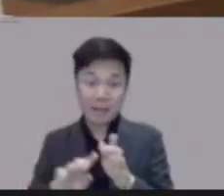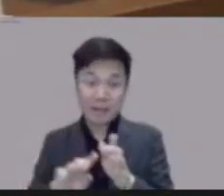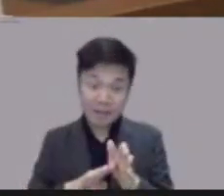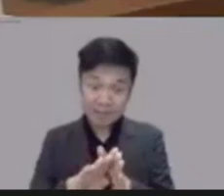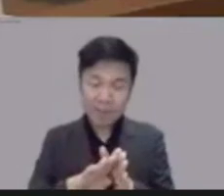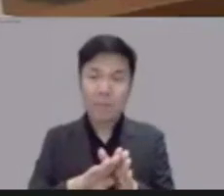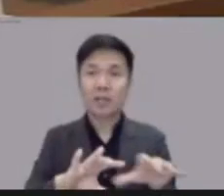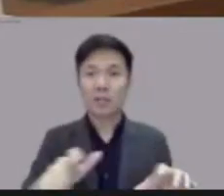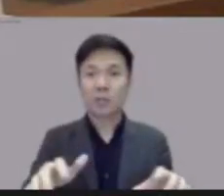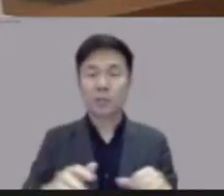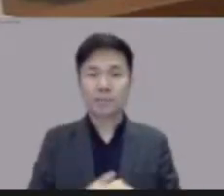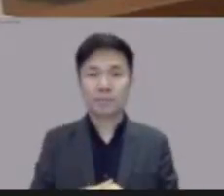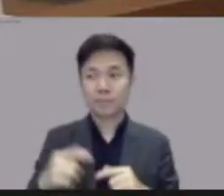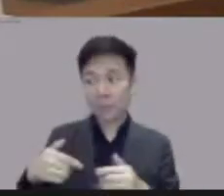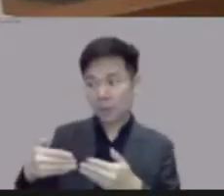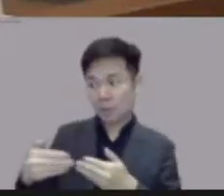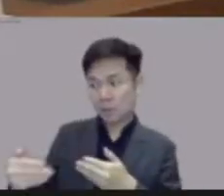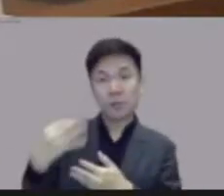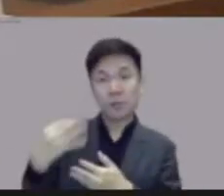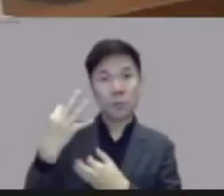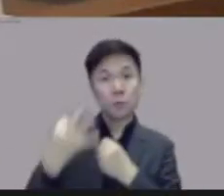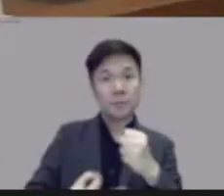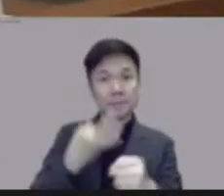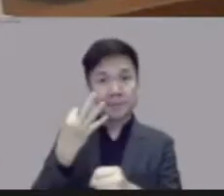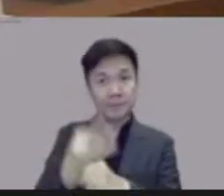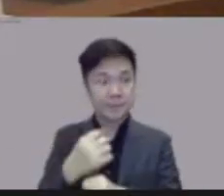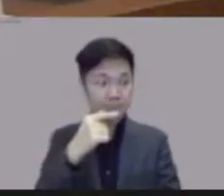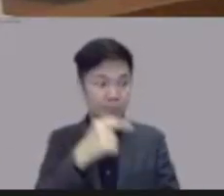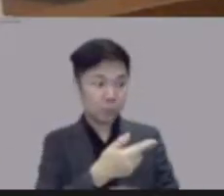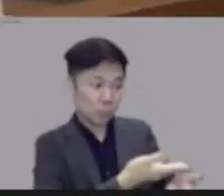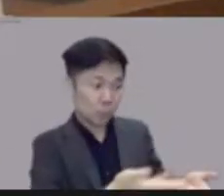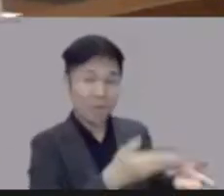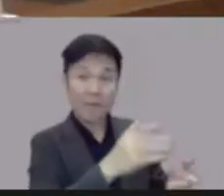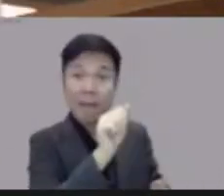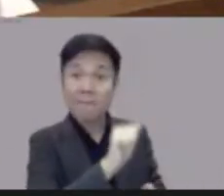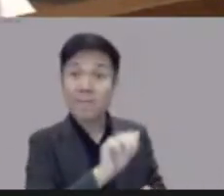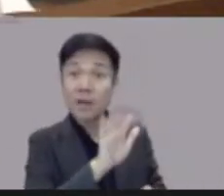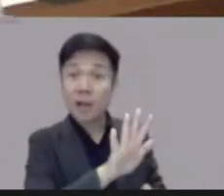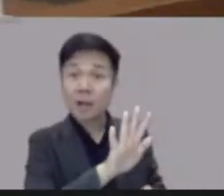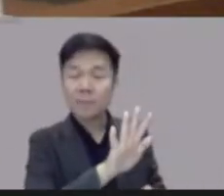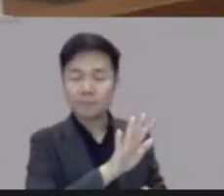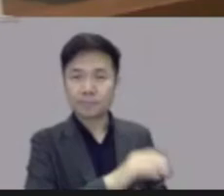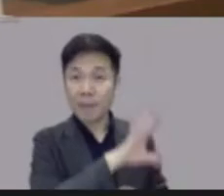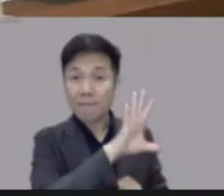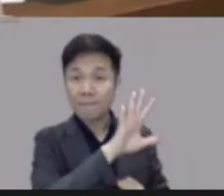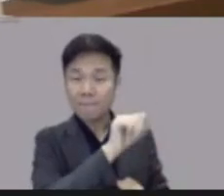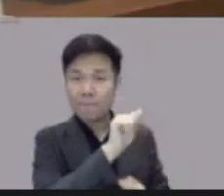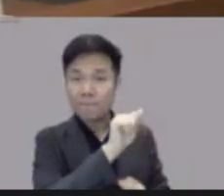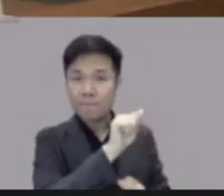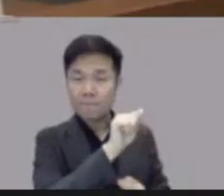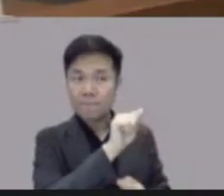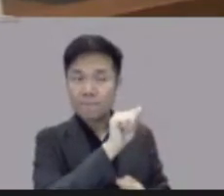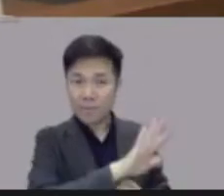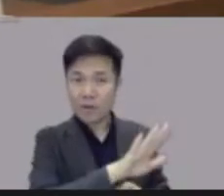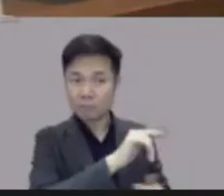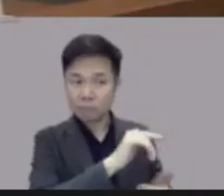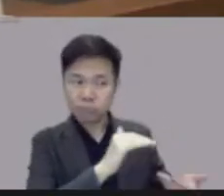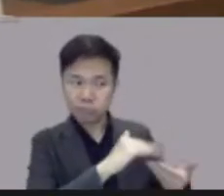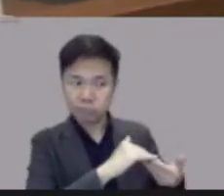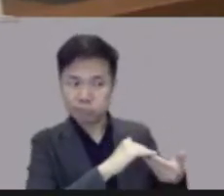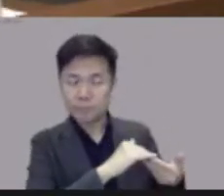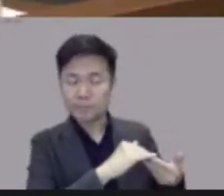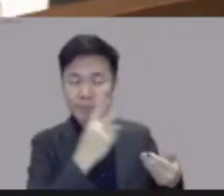climate change between China and Africa and also have established China Pacific Islands countries climate action